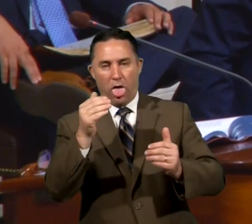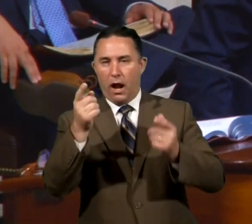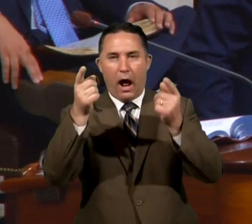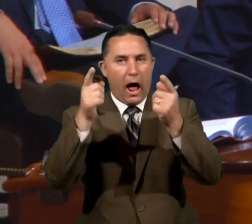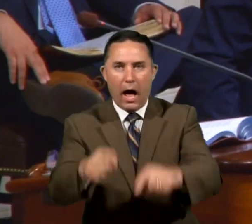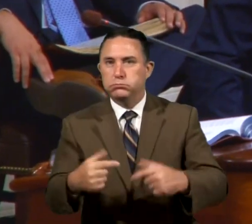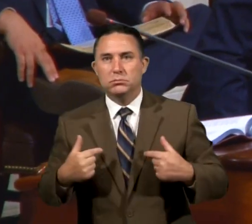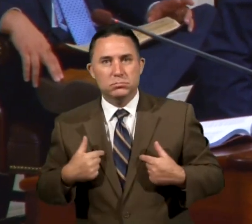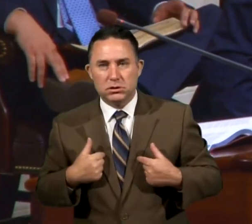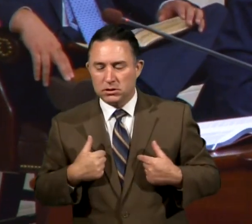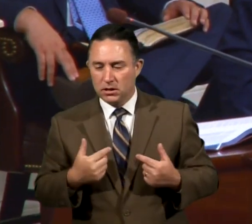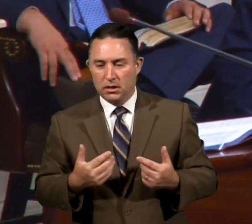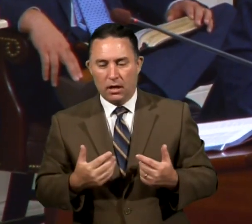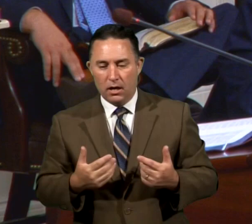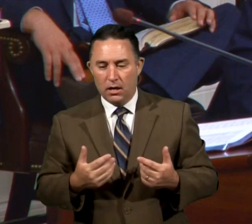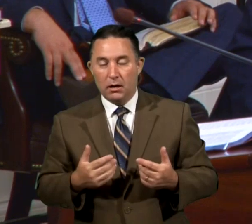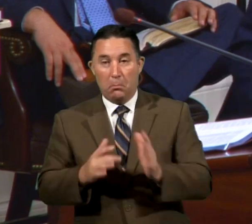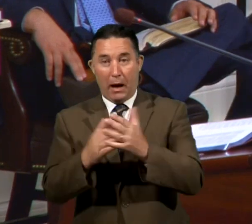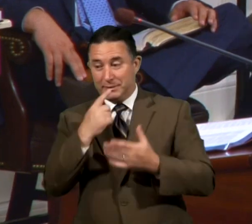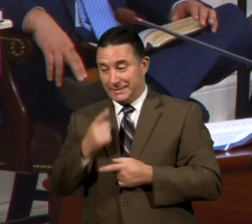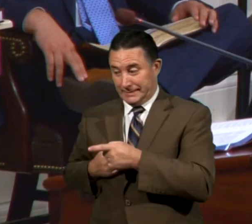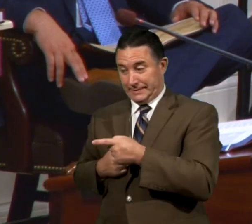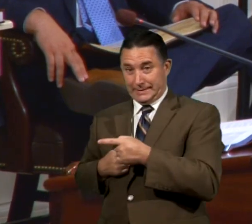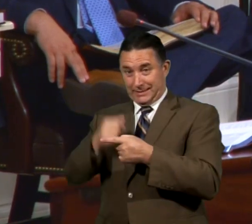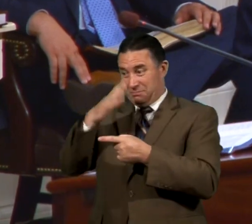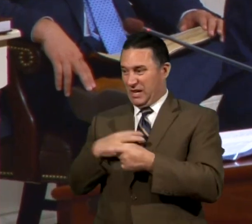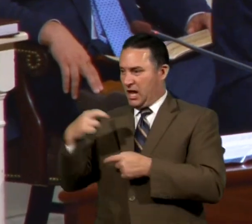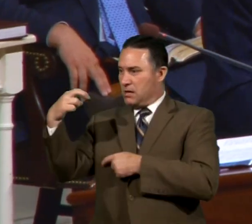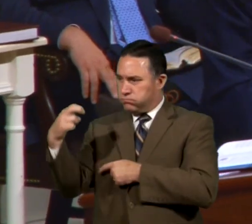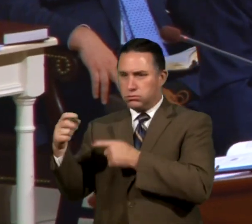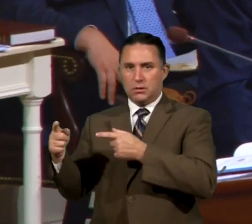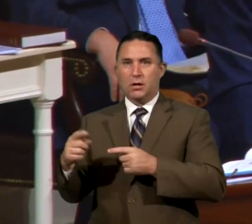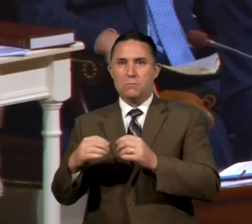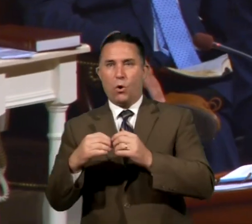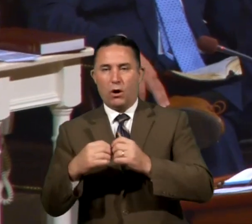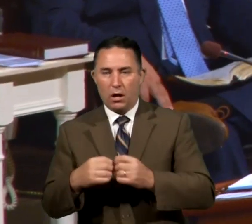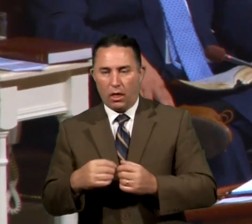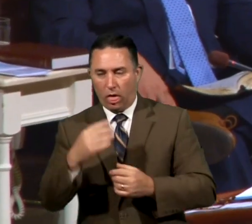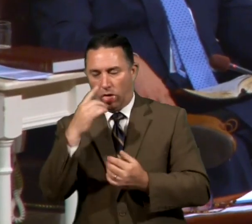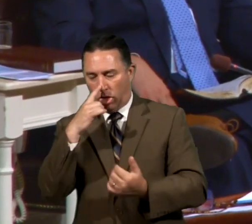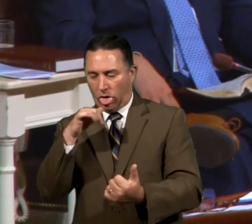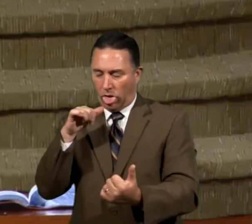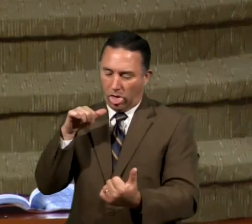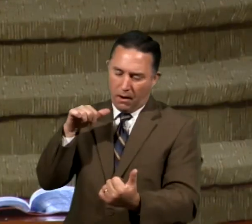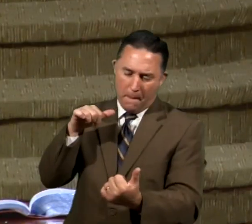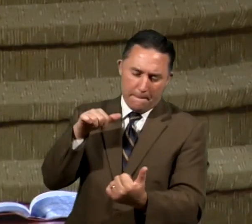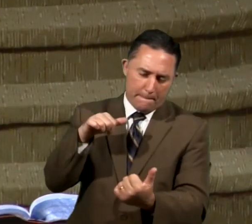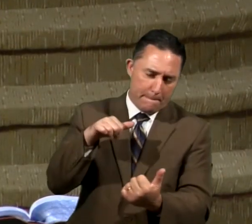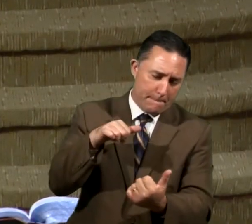to me. The Bible says he began to sink down a little bit more in his sleep.